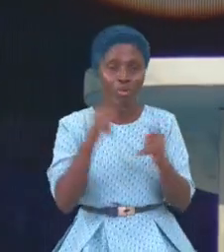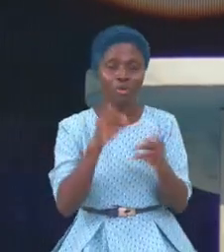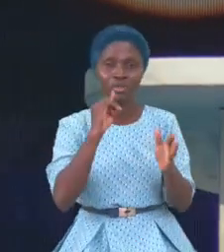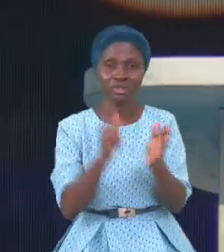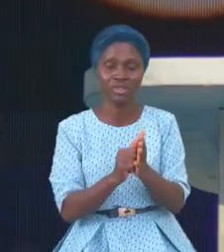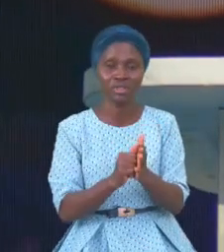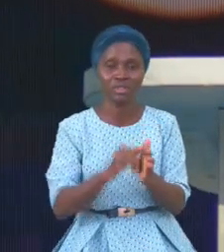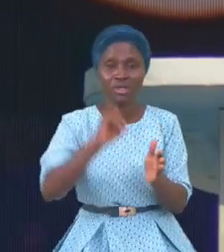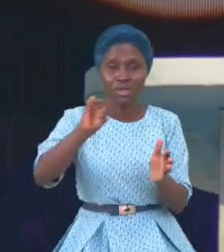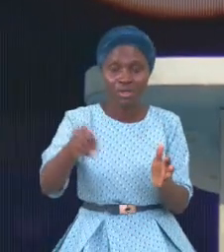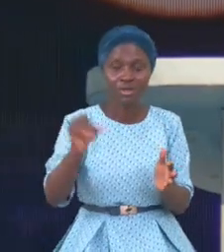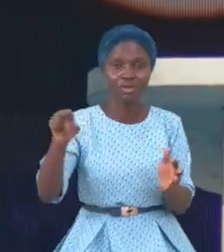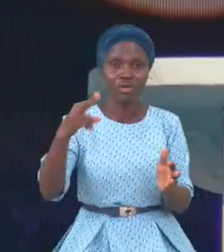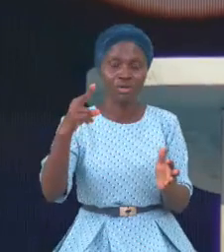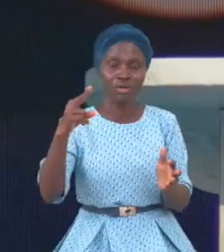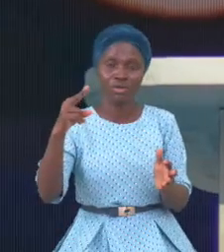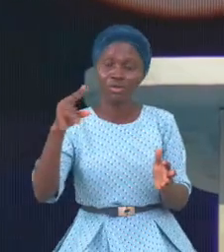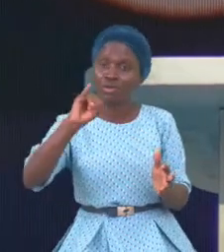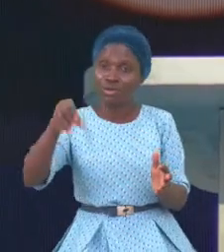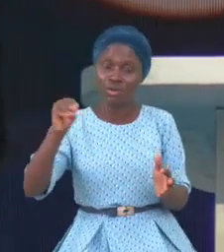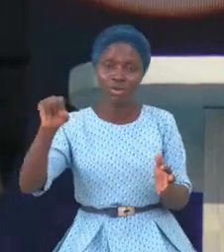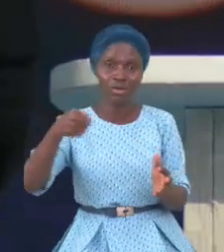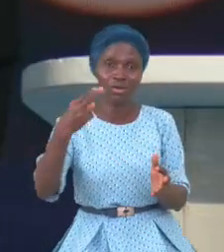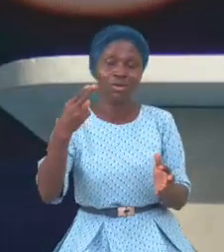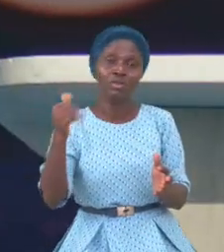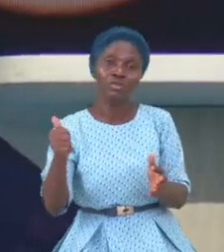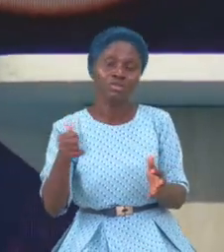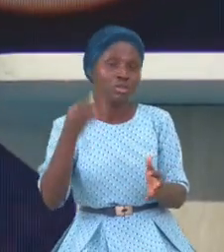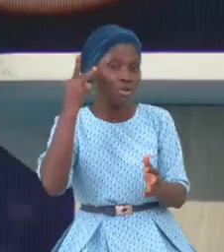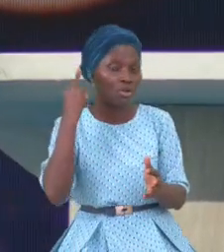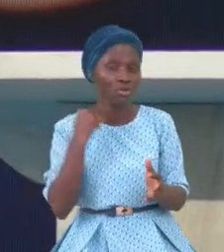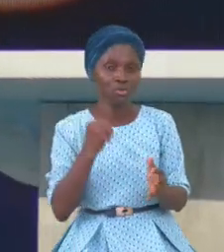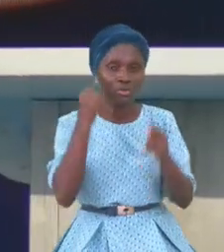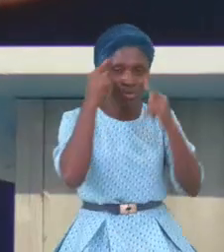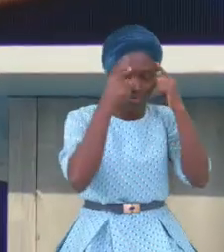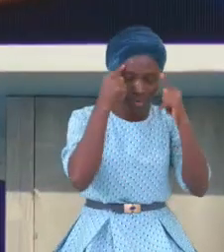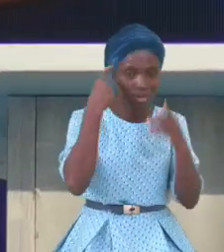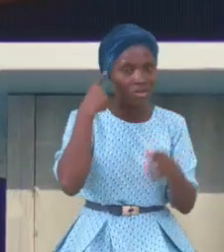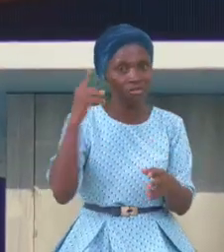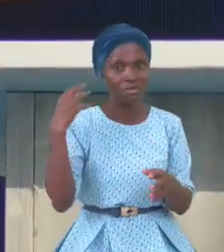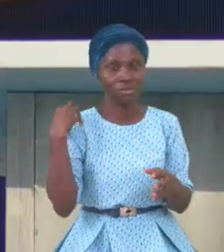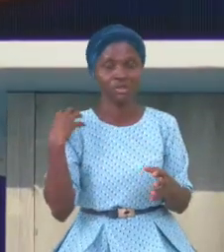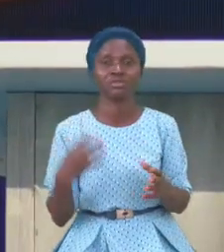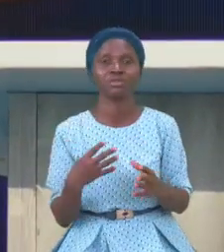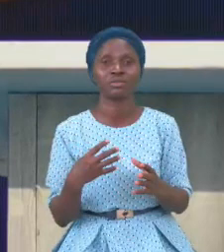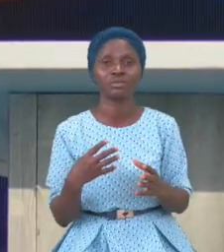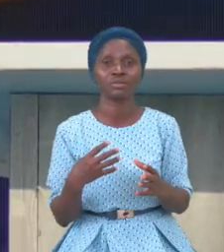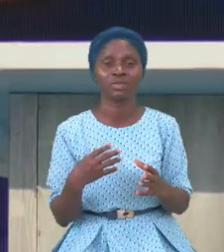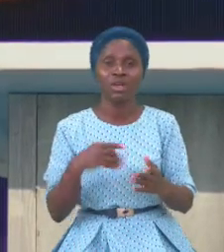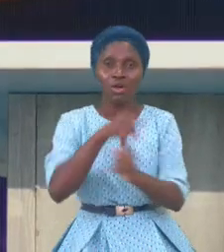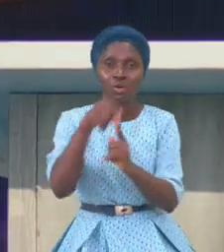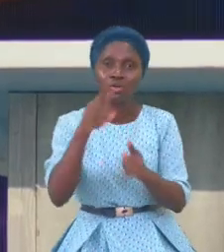When we're called, as we're called, and we're following after the call, your dream, your